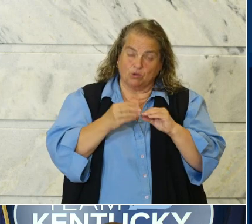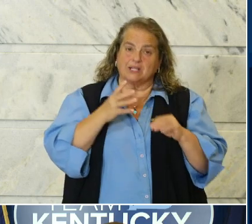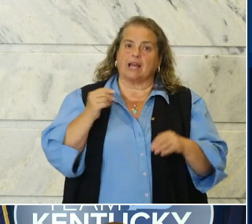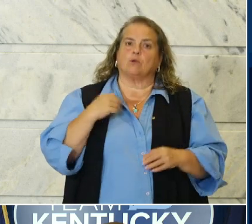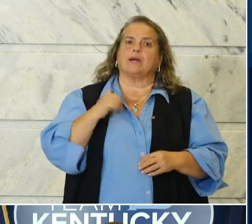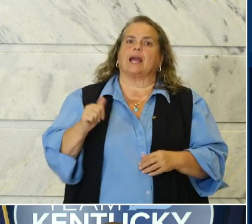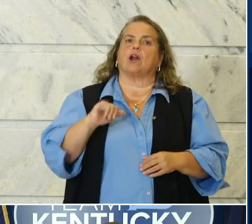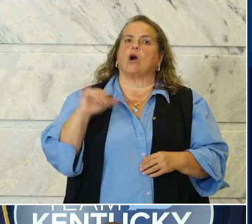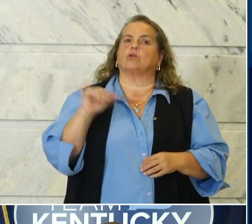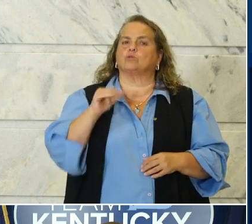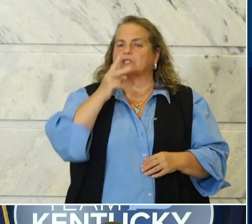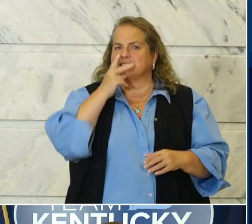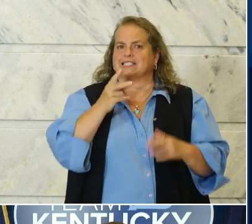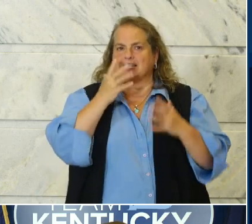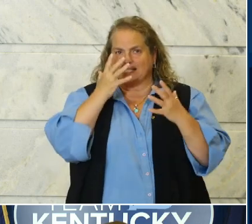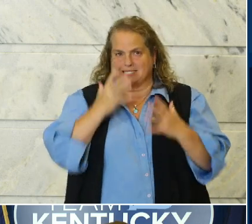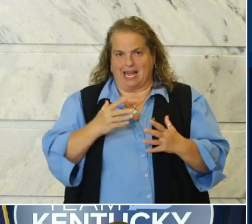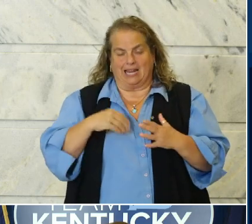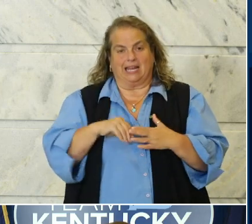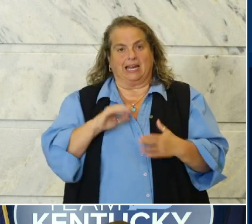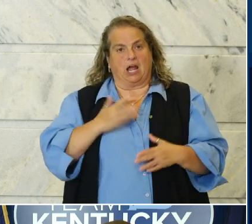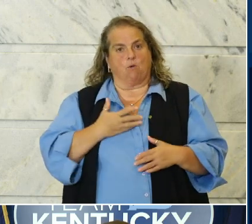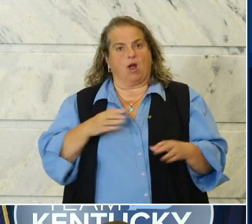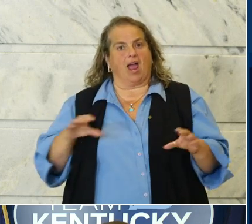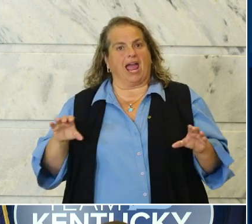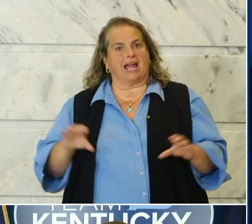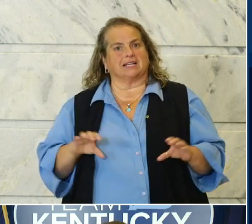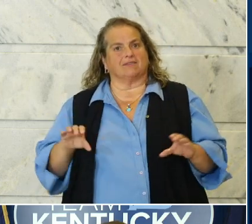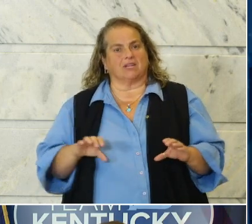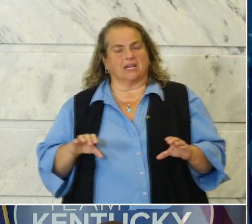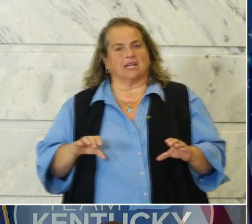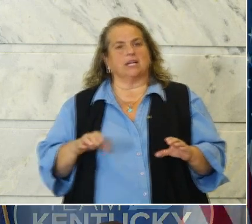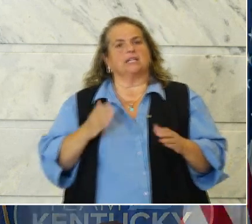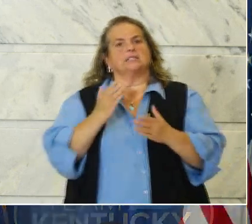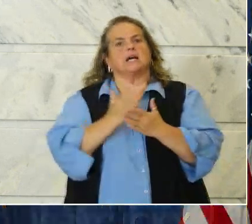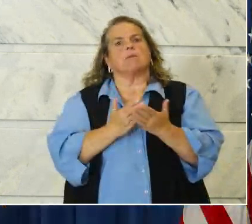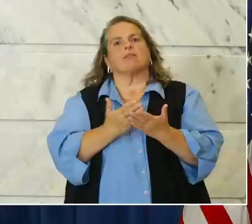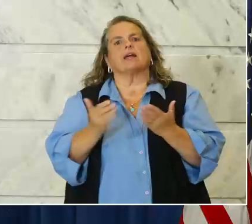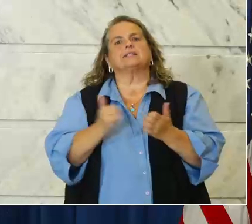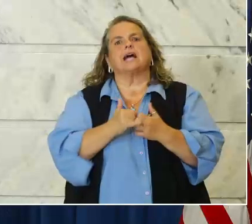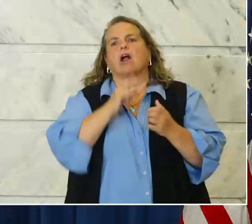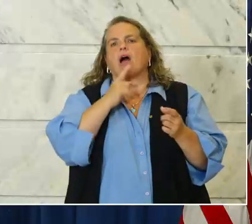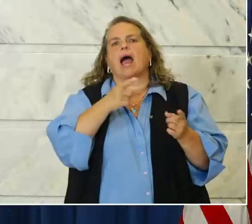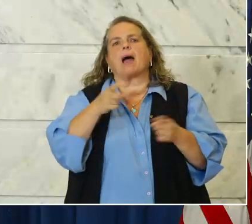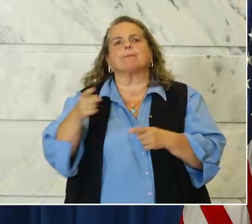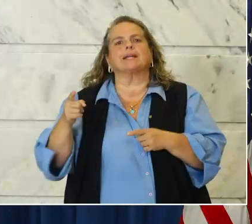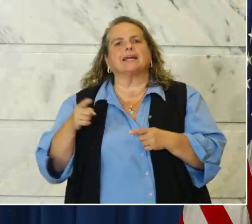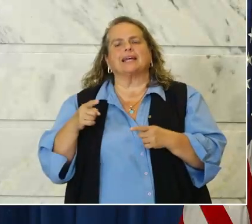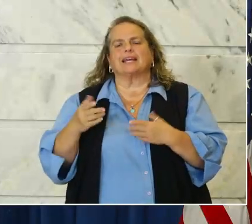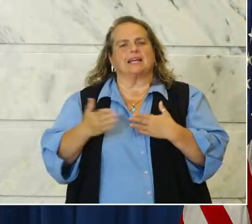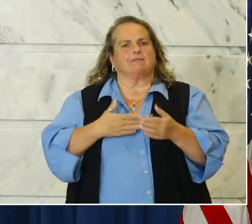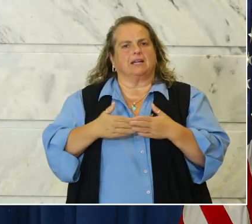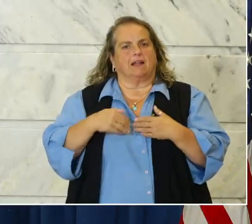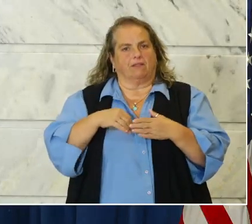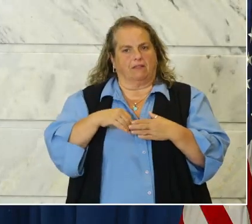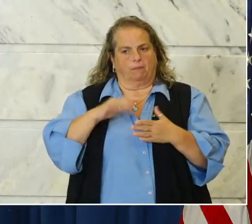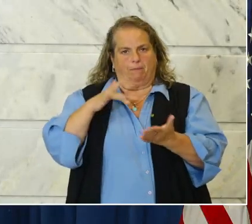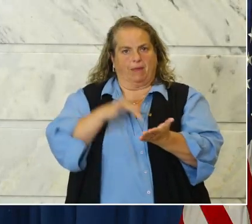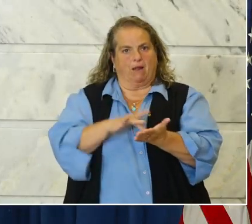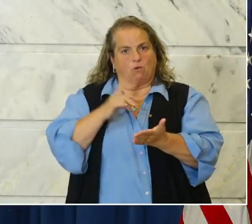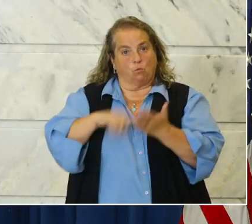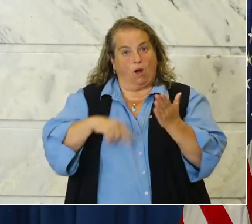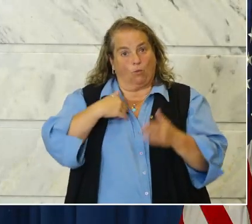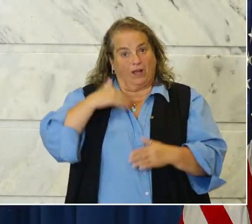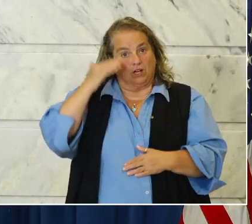in even our activity and some things that are going on even in the midst of what we know is an